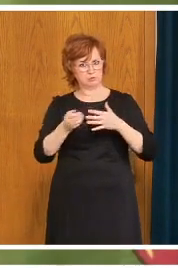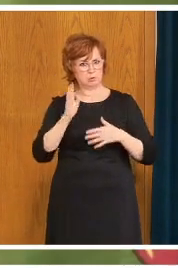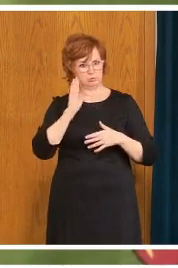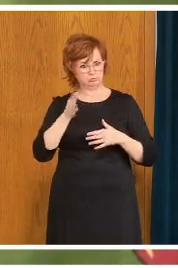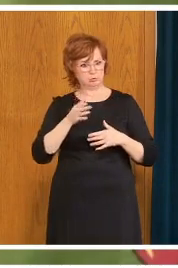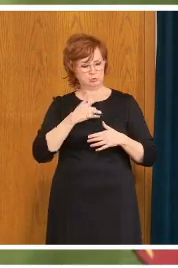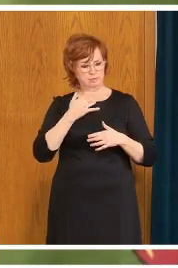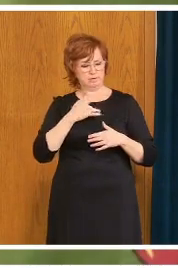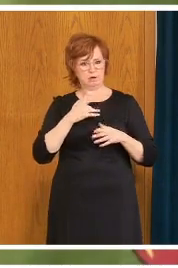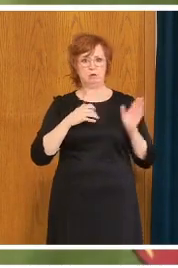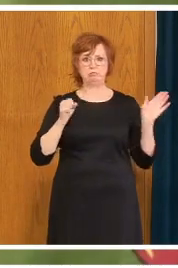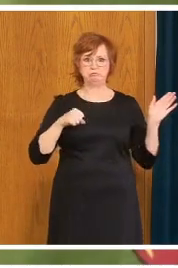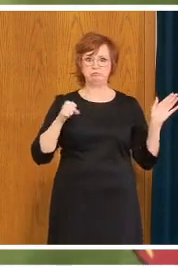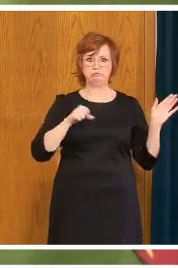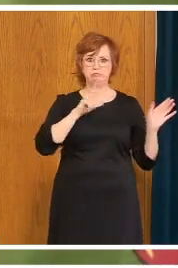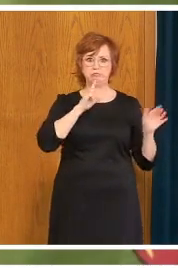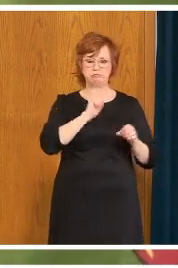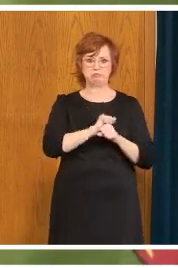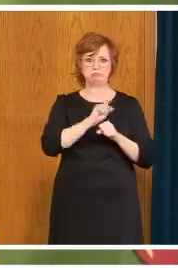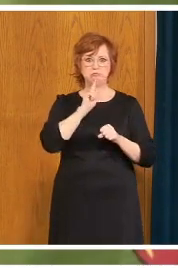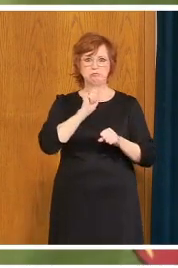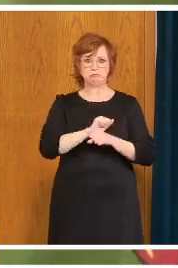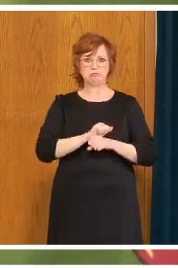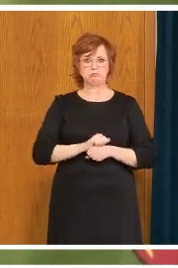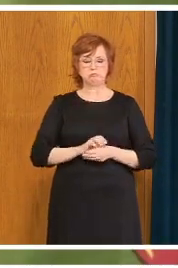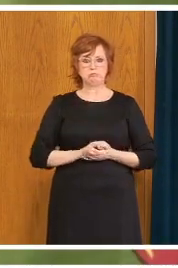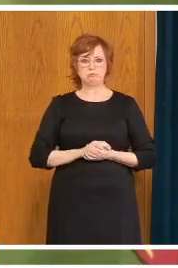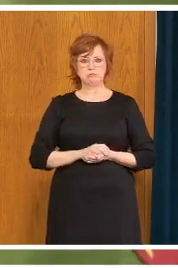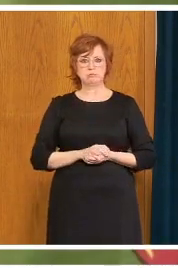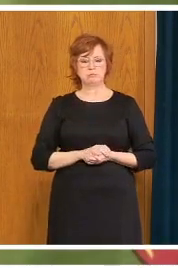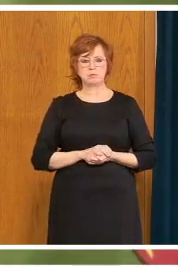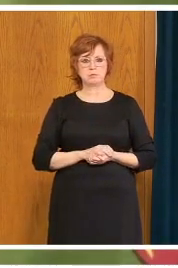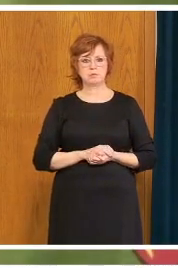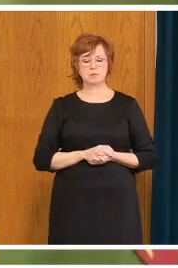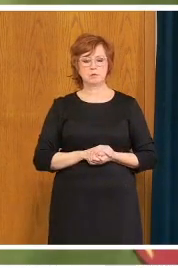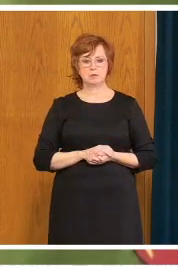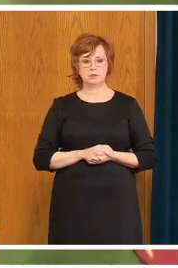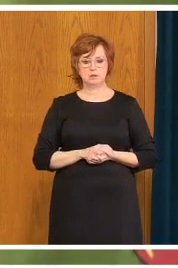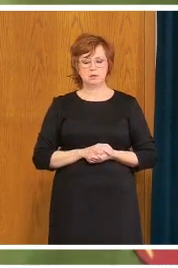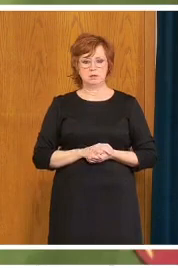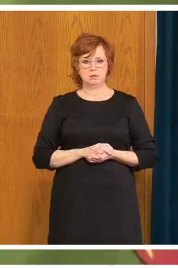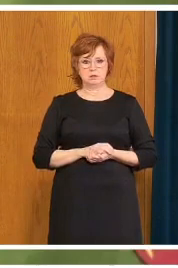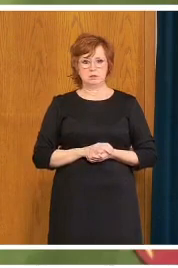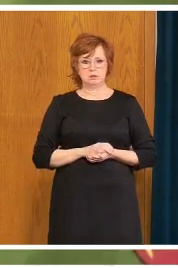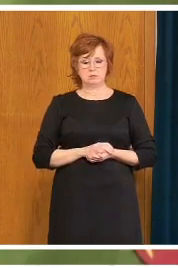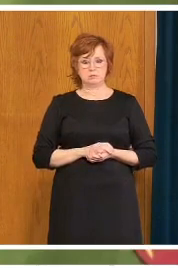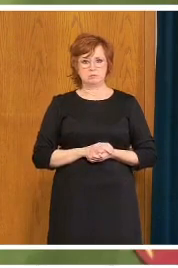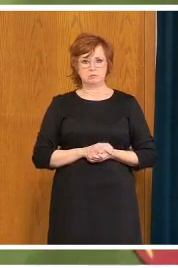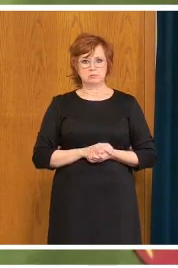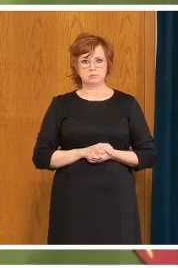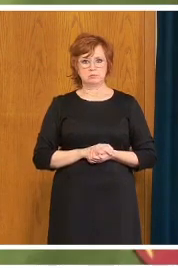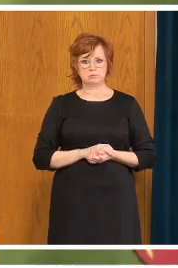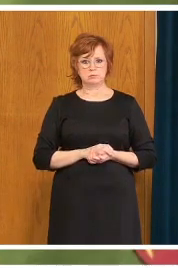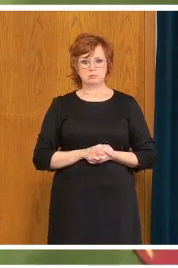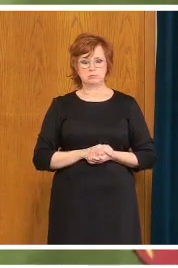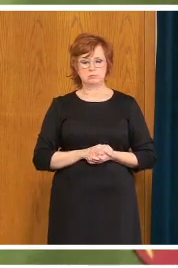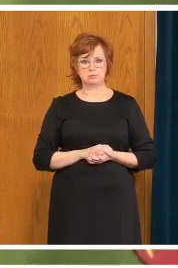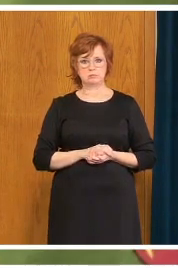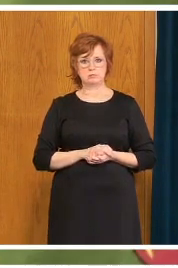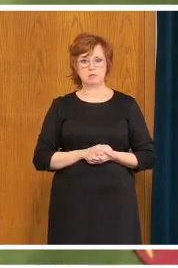Absolutely, we are. We're very encouraged by that. What isn't taken into account within that is we have had 2